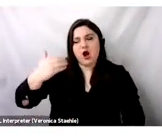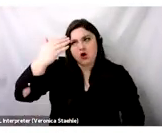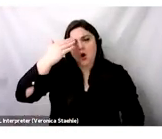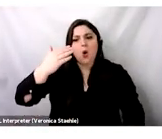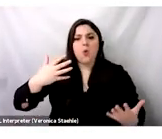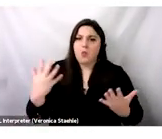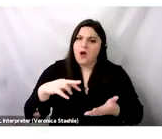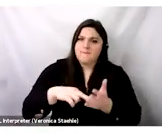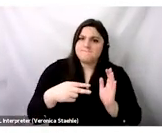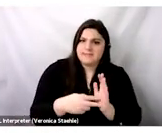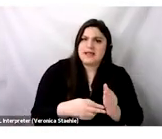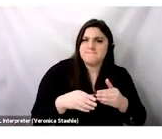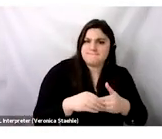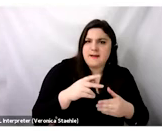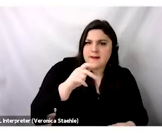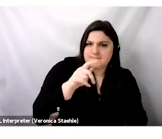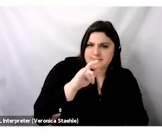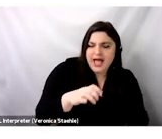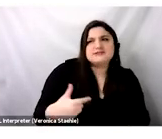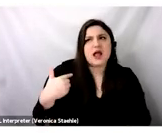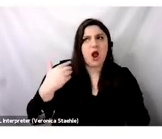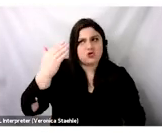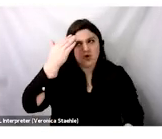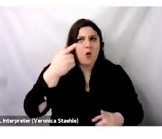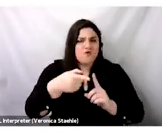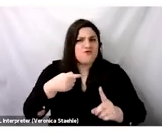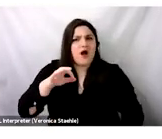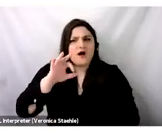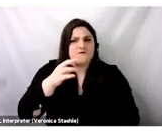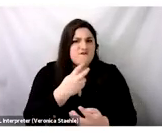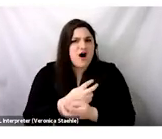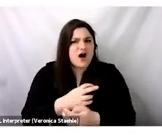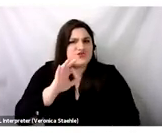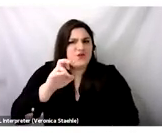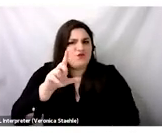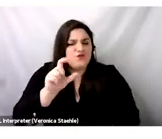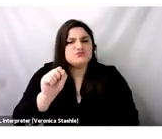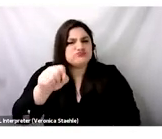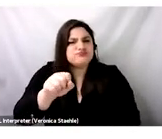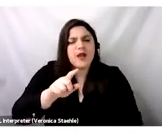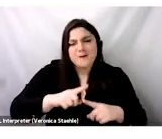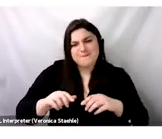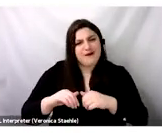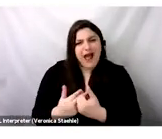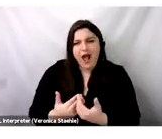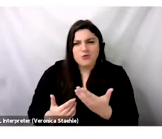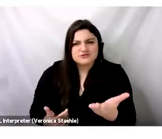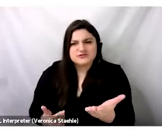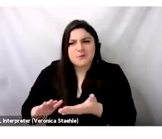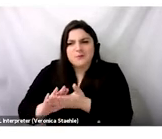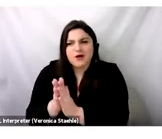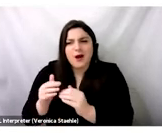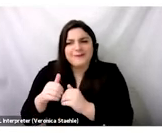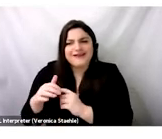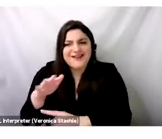actually get into the environment? I mean, like, okay, you know, they just like what? They just leak or what? So these